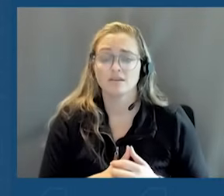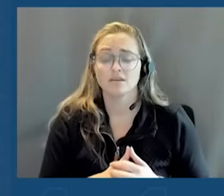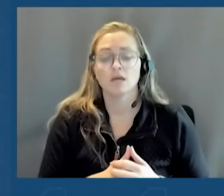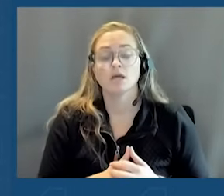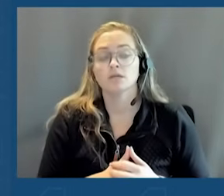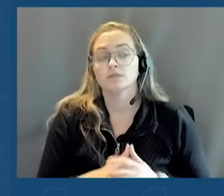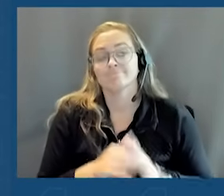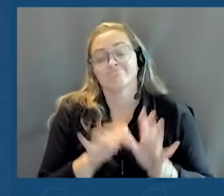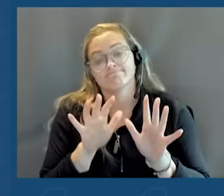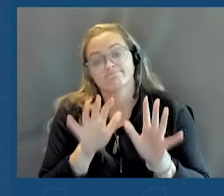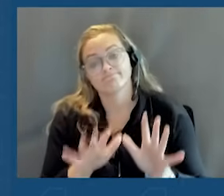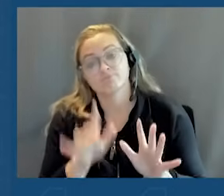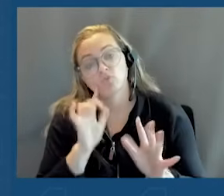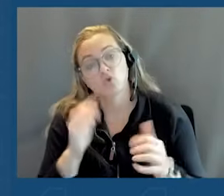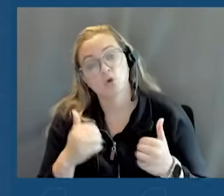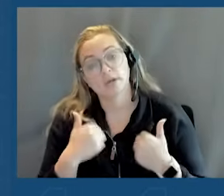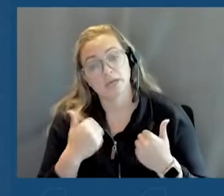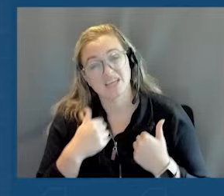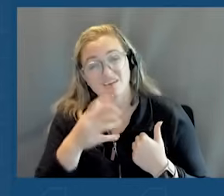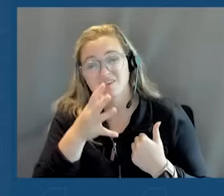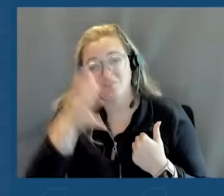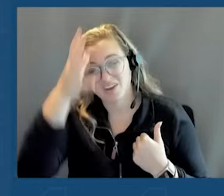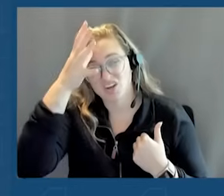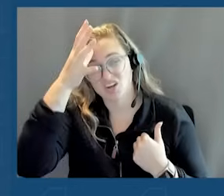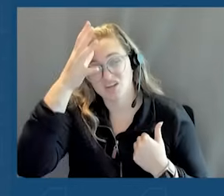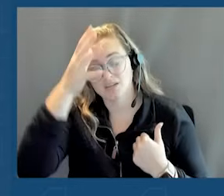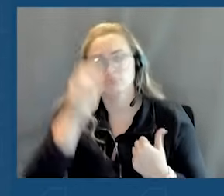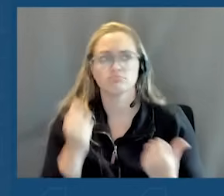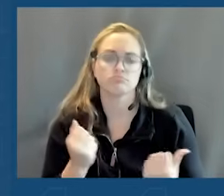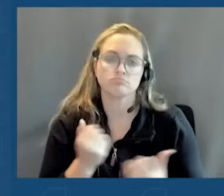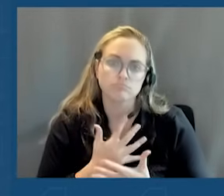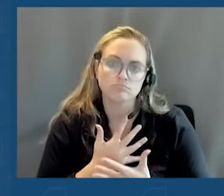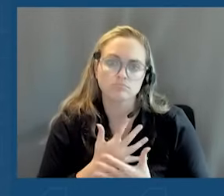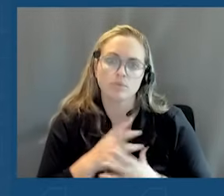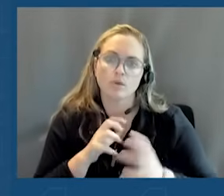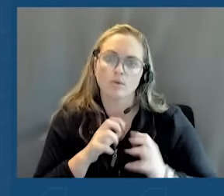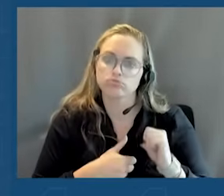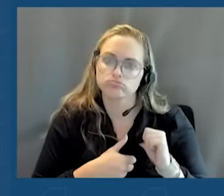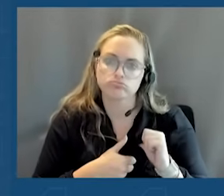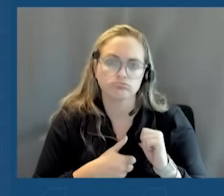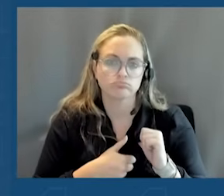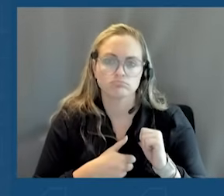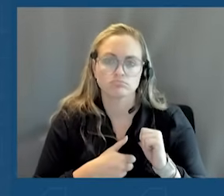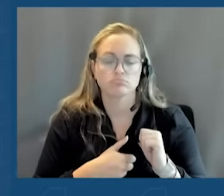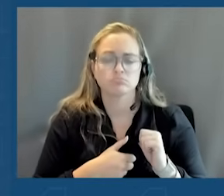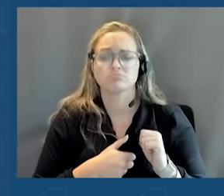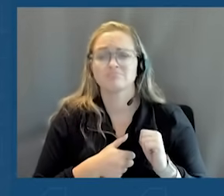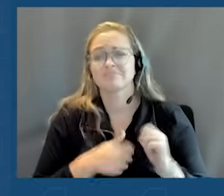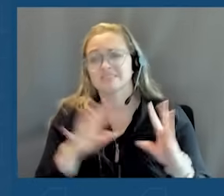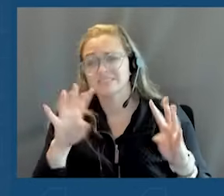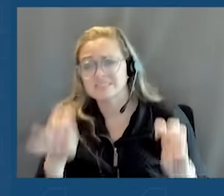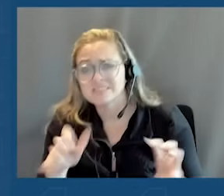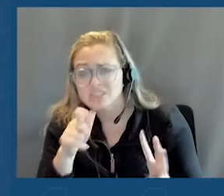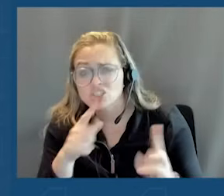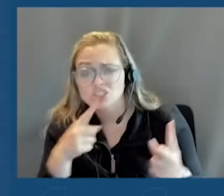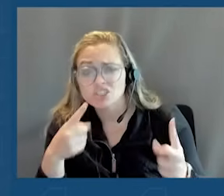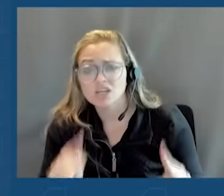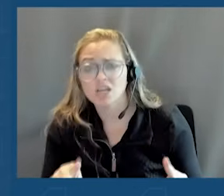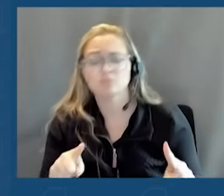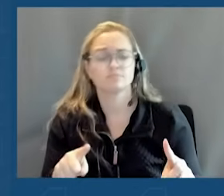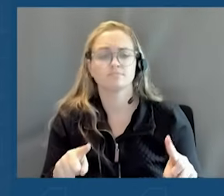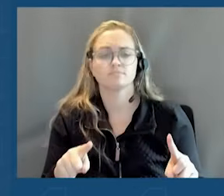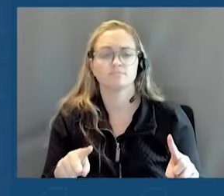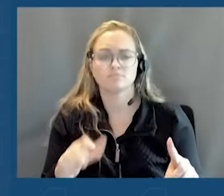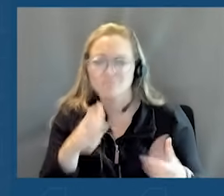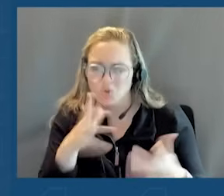for a young parent, that is scary, it is heartbreaking, a lot of uncertainty. You do not want your baby, your